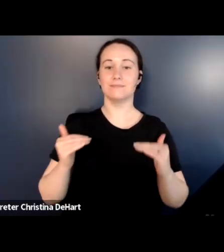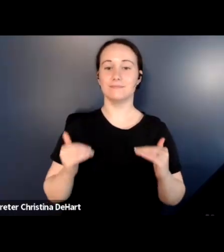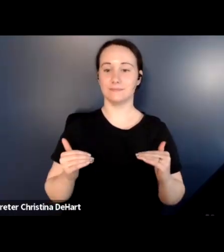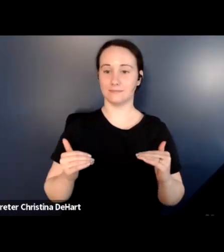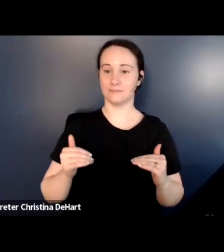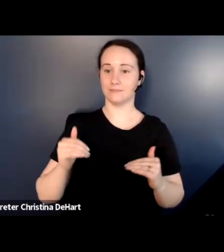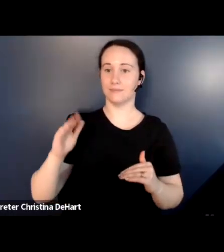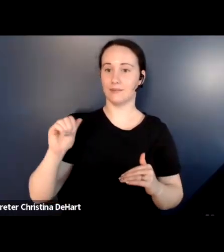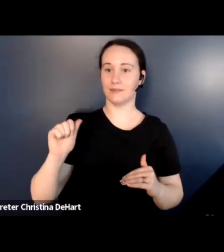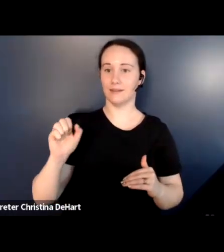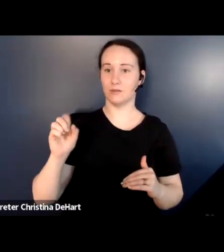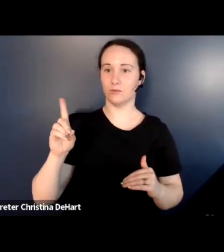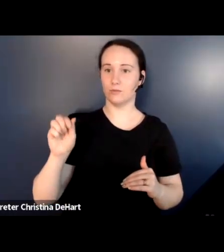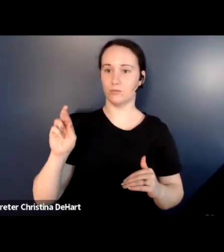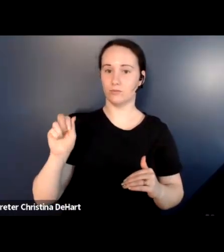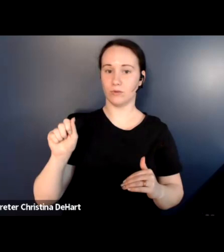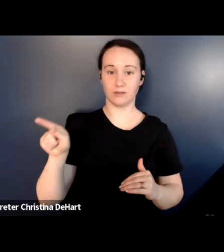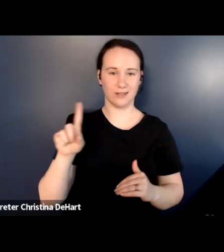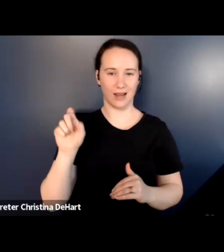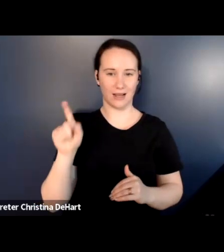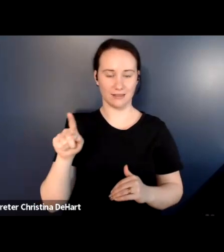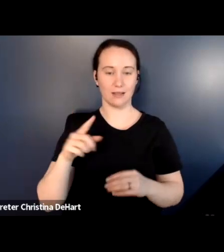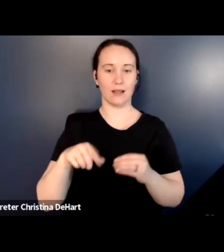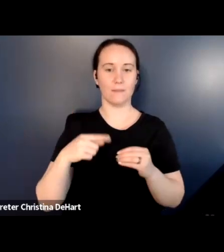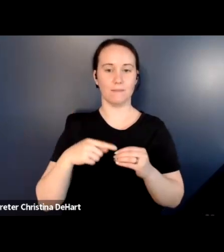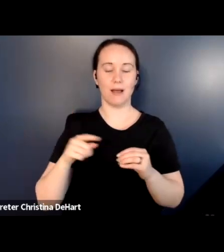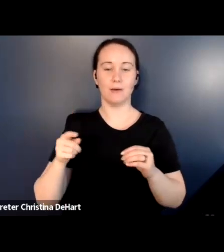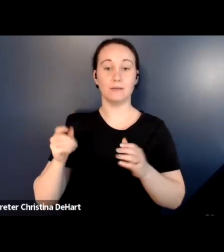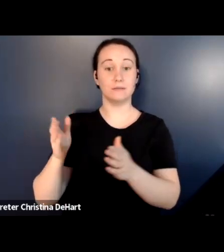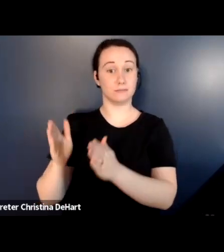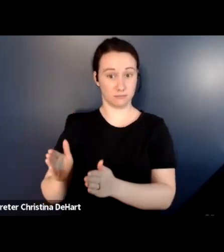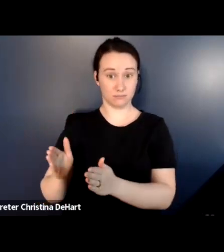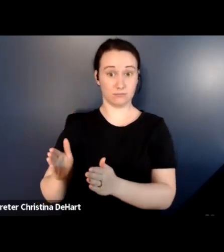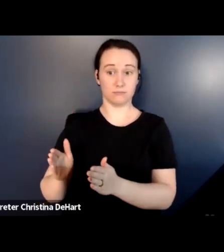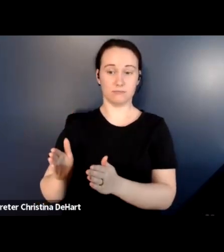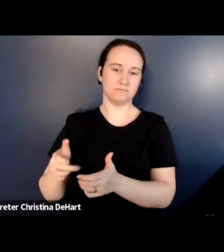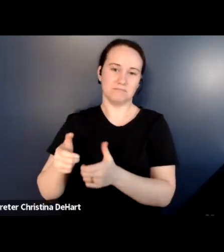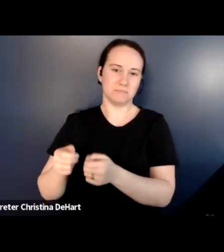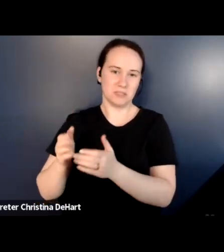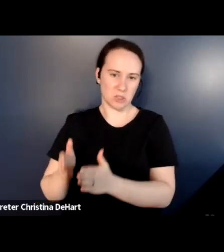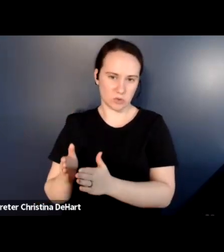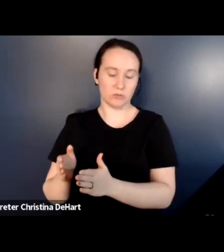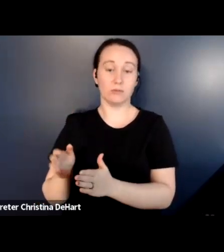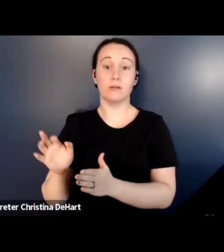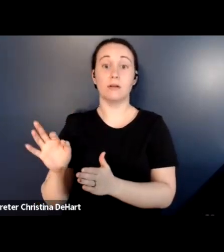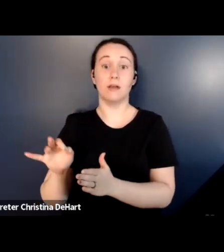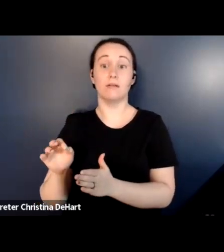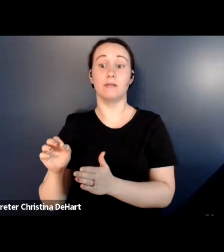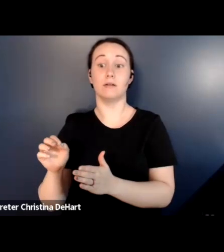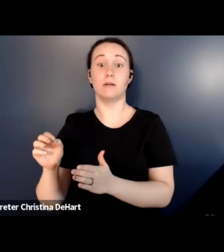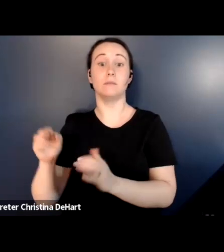Cassandra is asking about a chatter or a texter returning to the